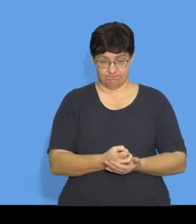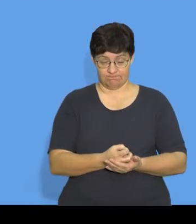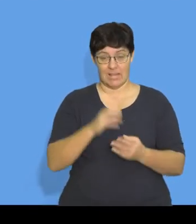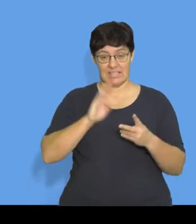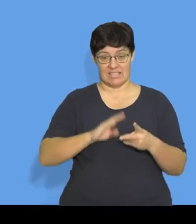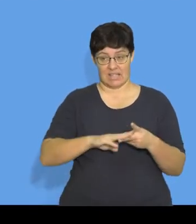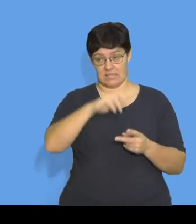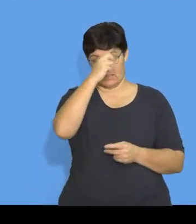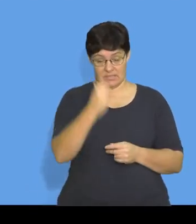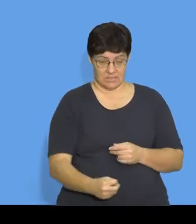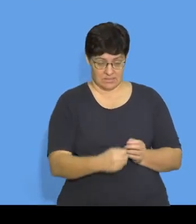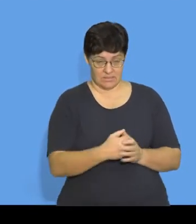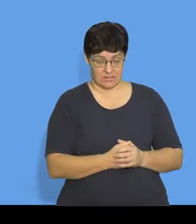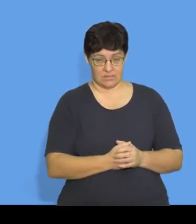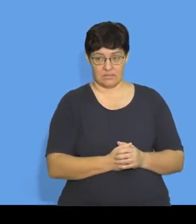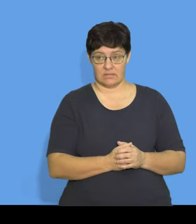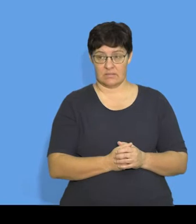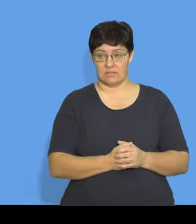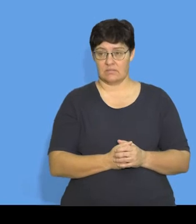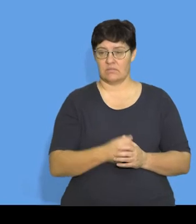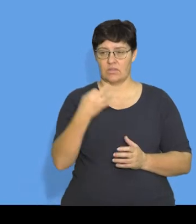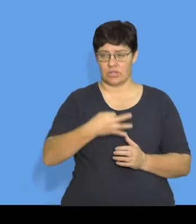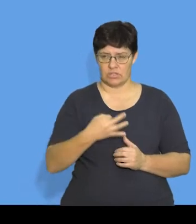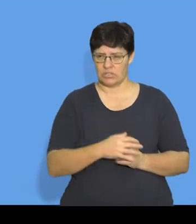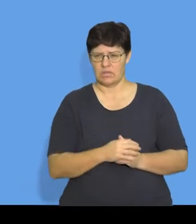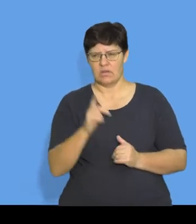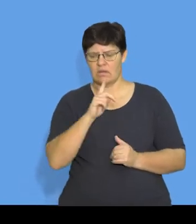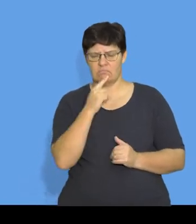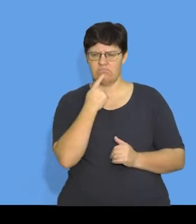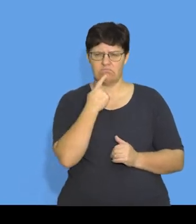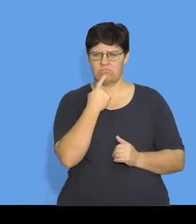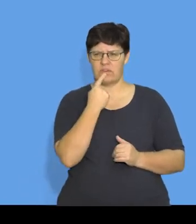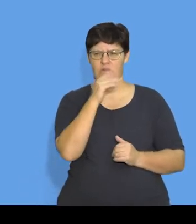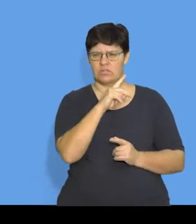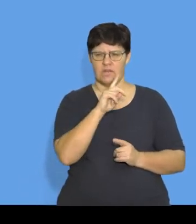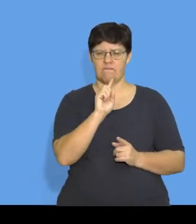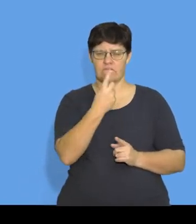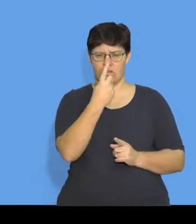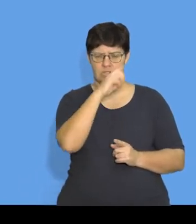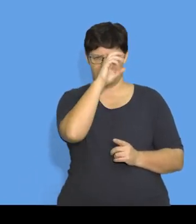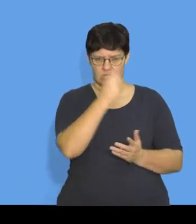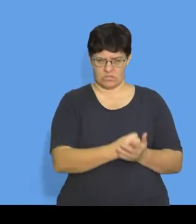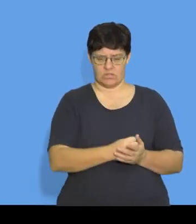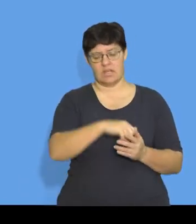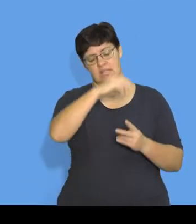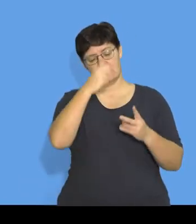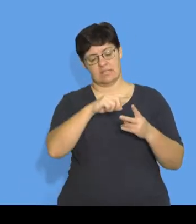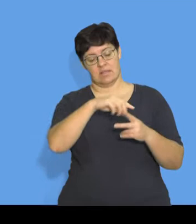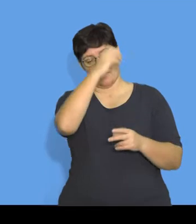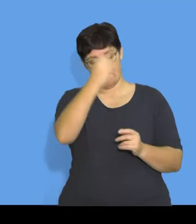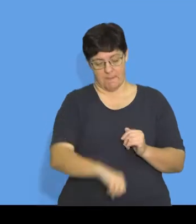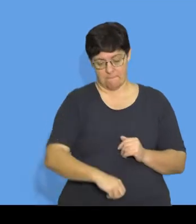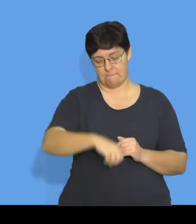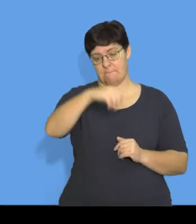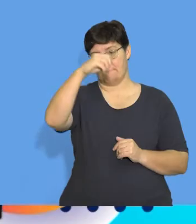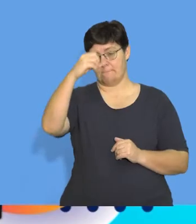that's the next thing. Oh, that's the third time, so let's just go here. Velocity when it hits the floor for the second time. Well, this one's not a